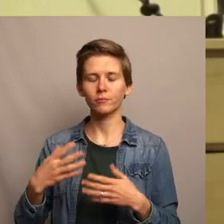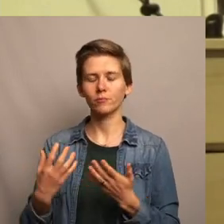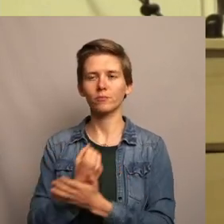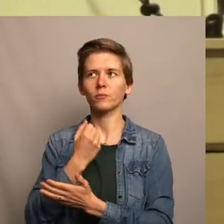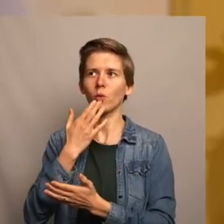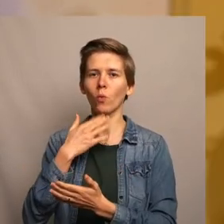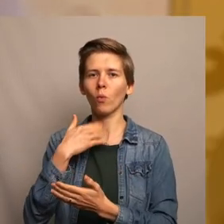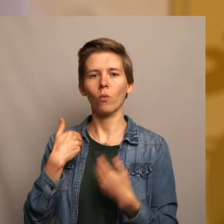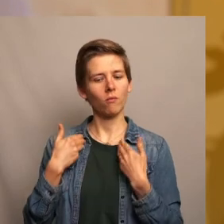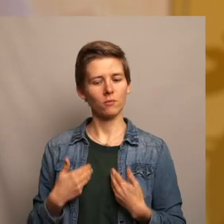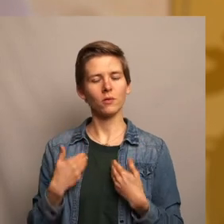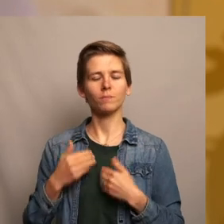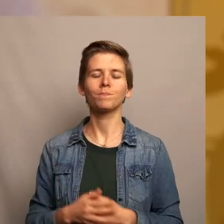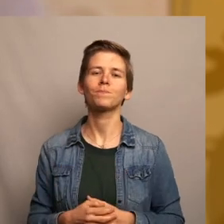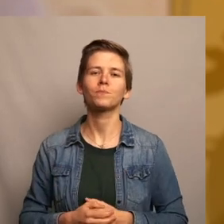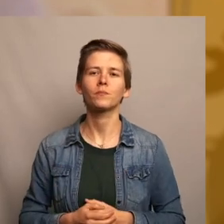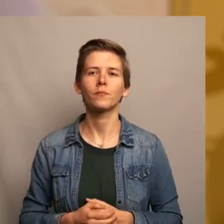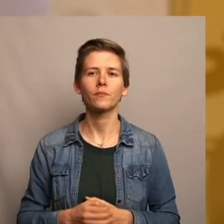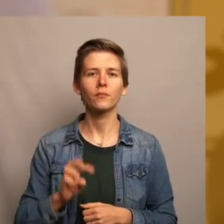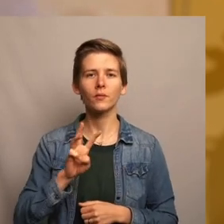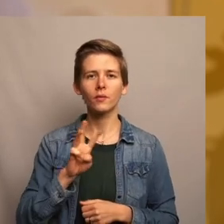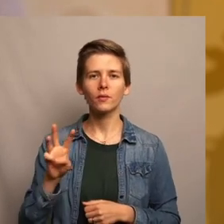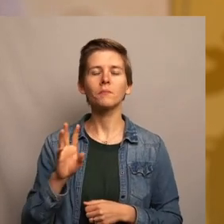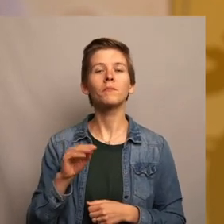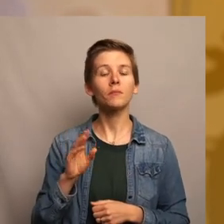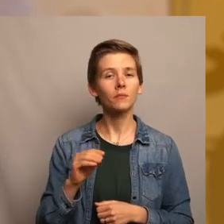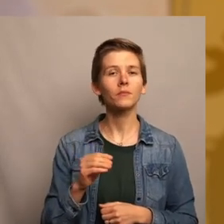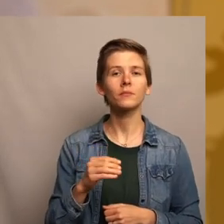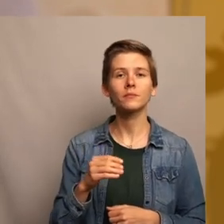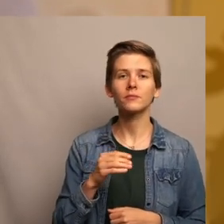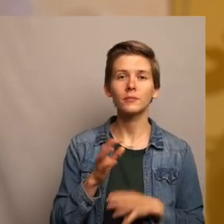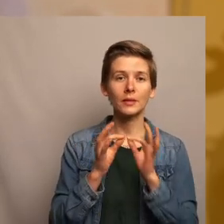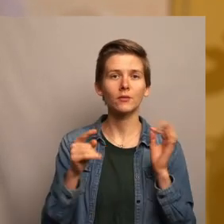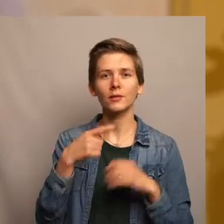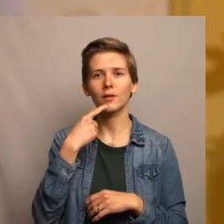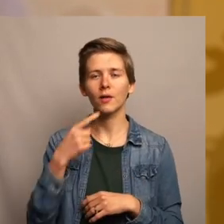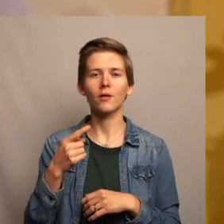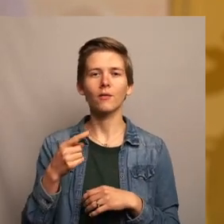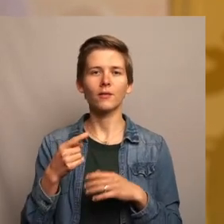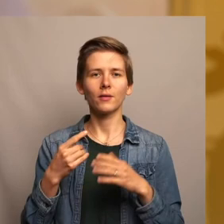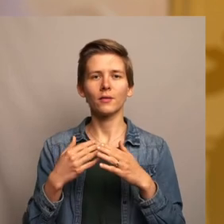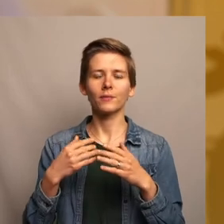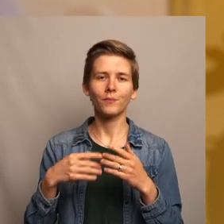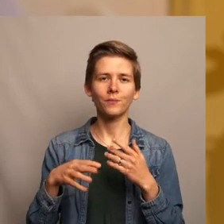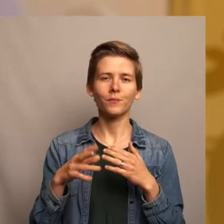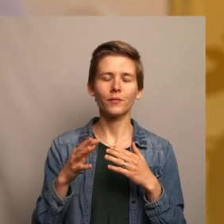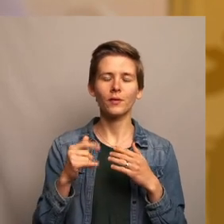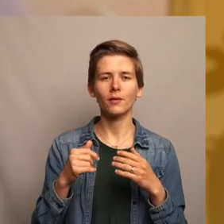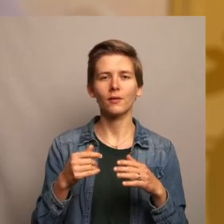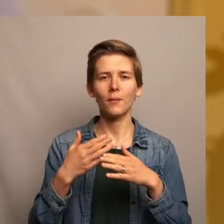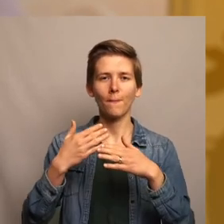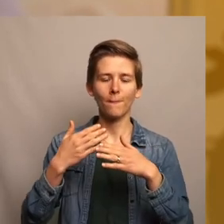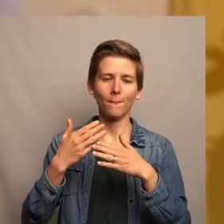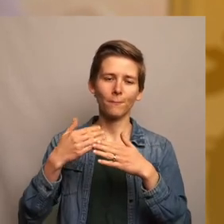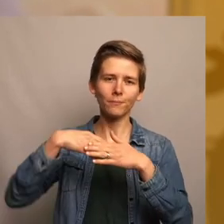Thank you. I really like the saying, like underground railroad kind of